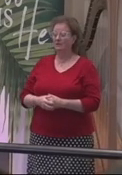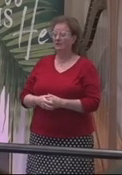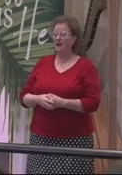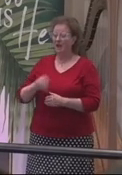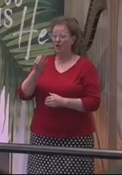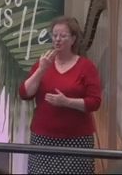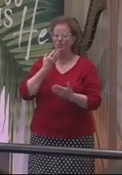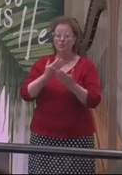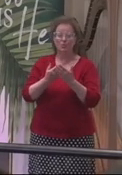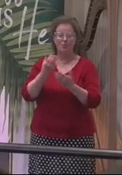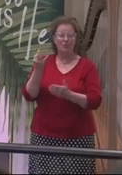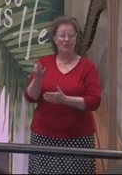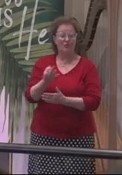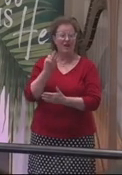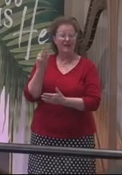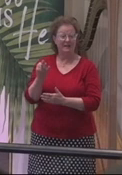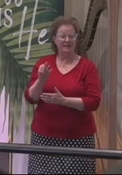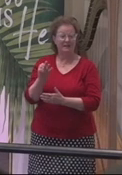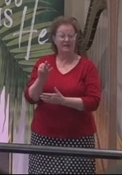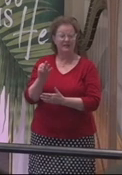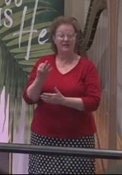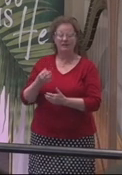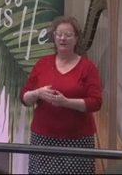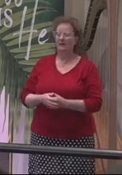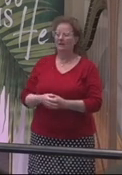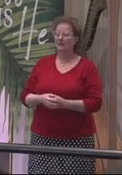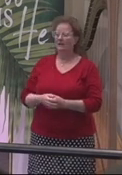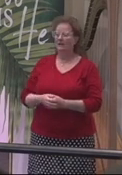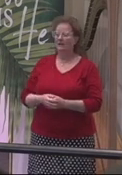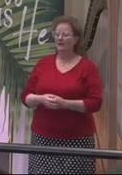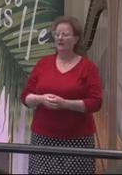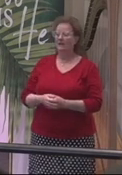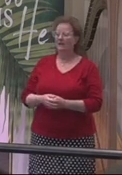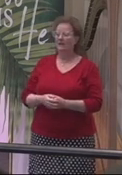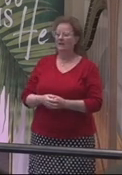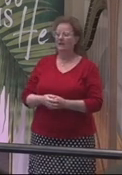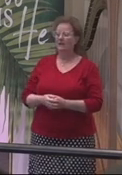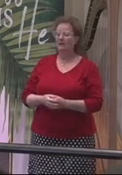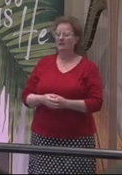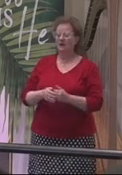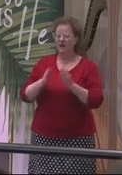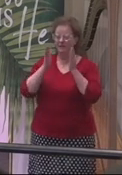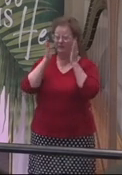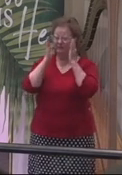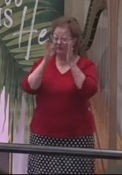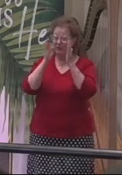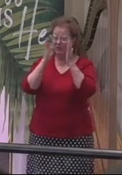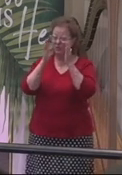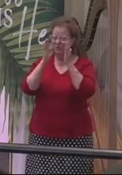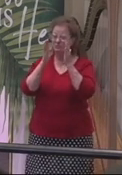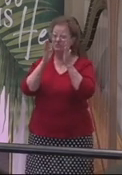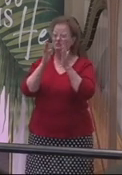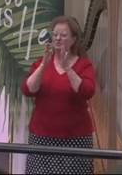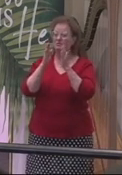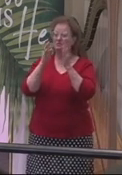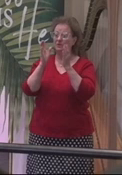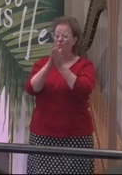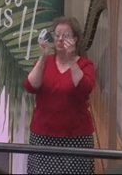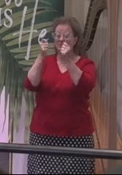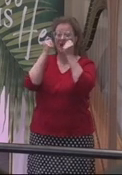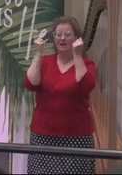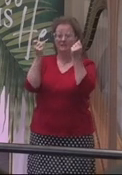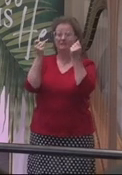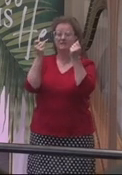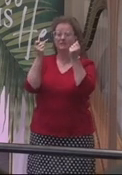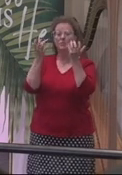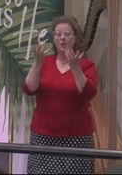Friday, because it puts our hosannas into its proper perspective today.